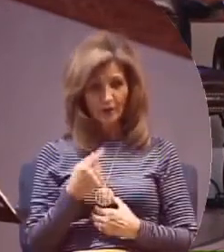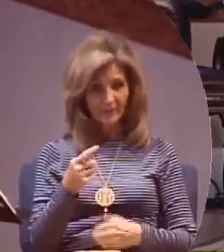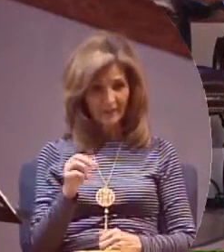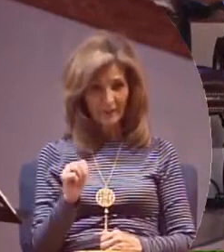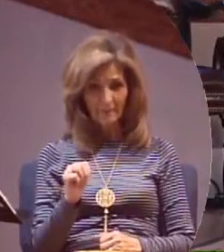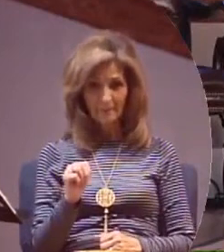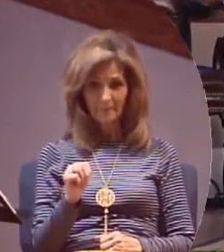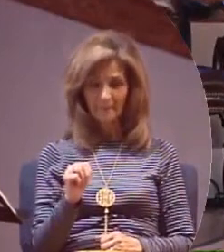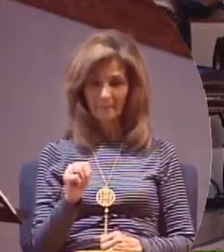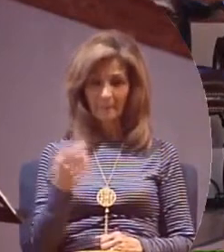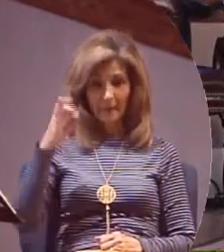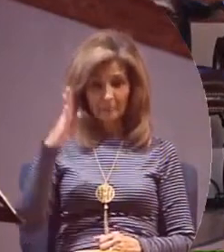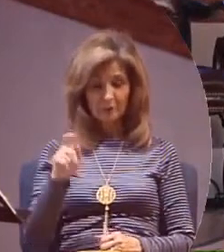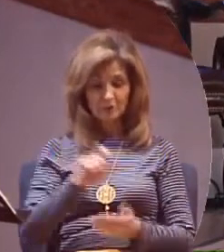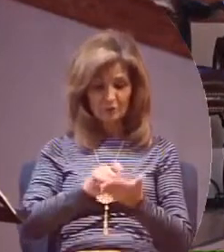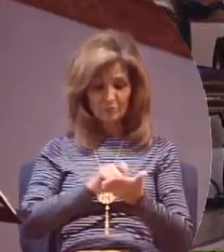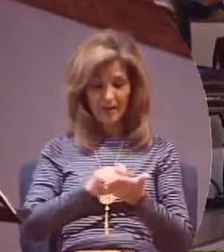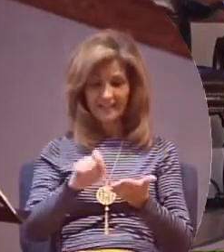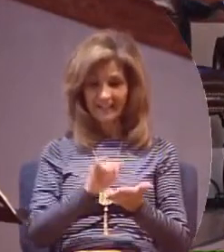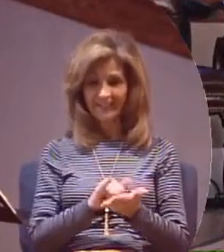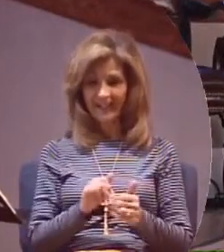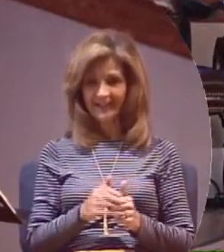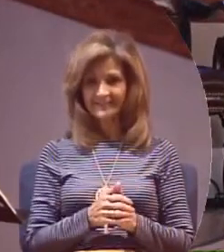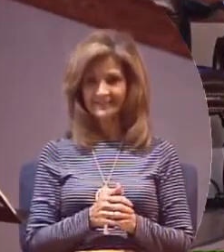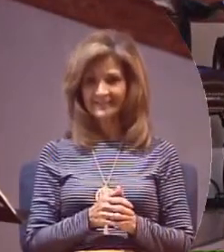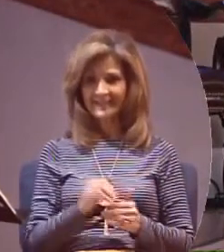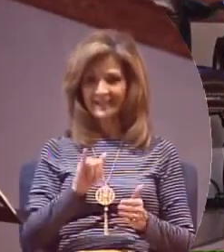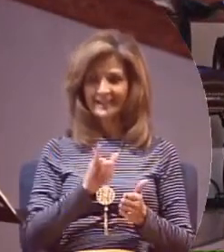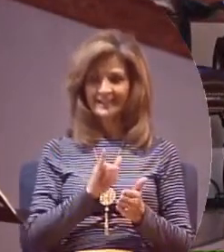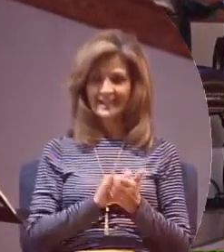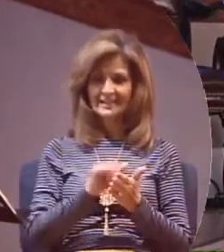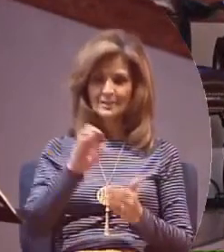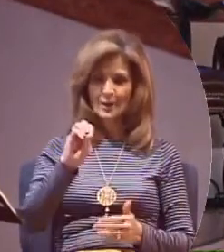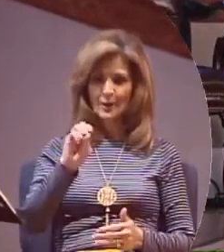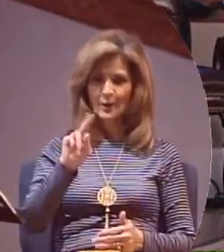You preachers ought to write that down, man. That's an original.